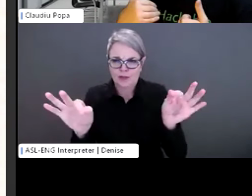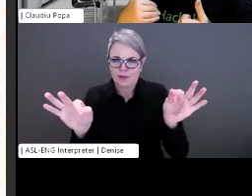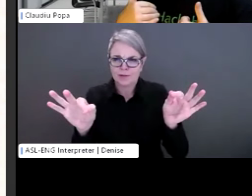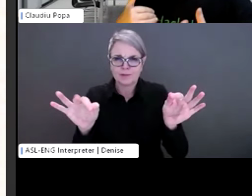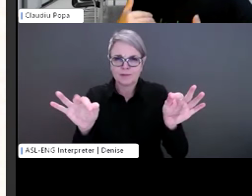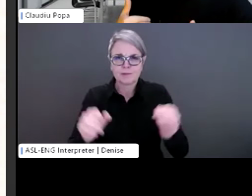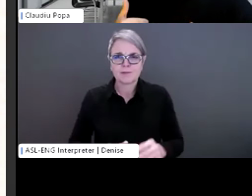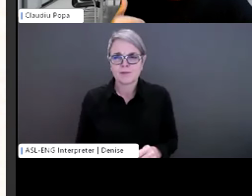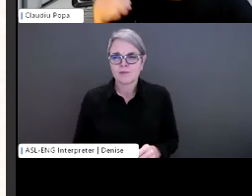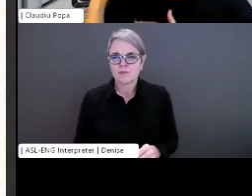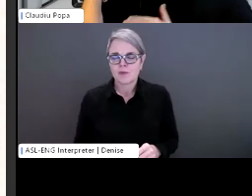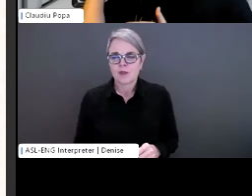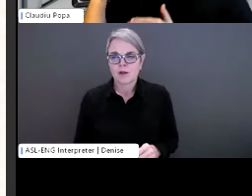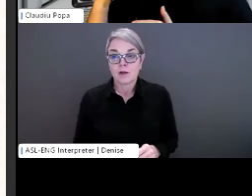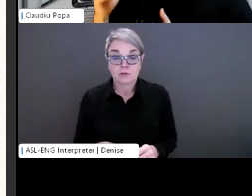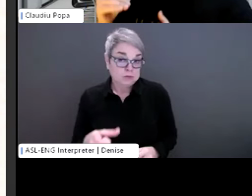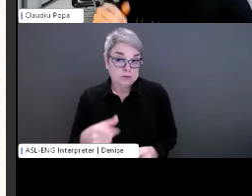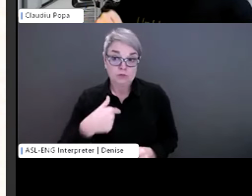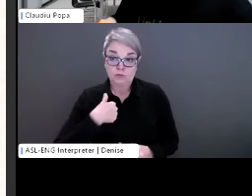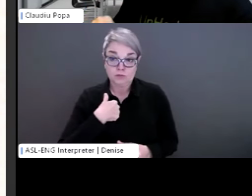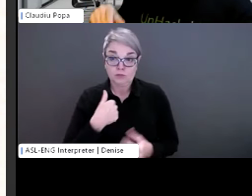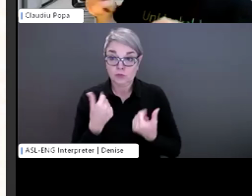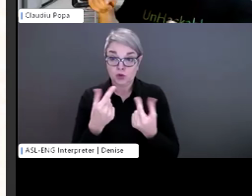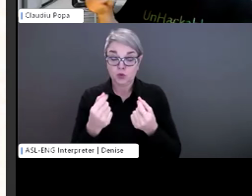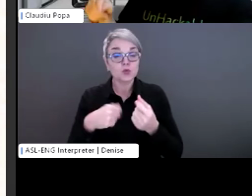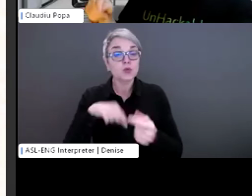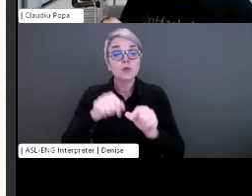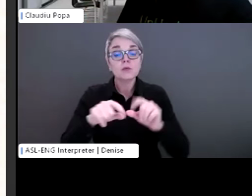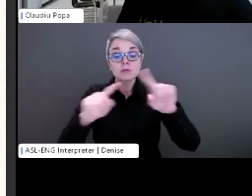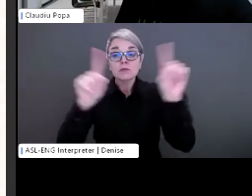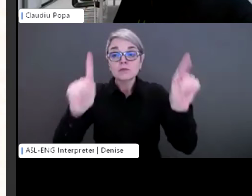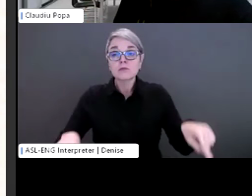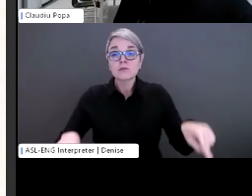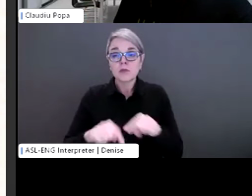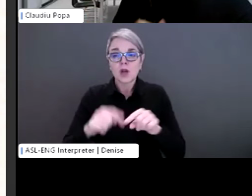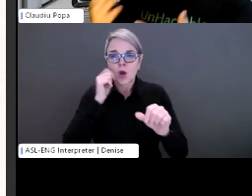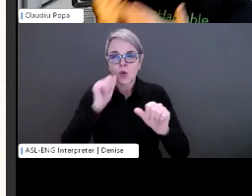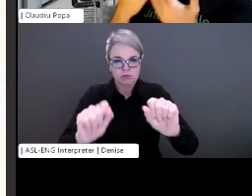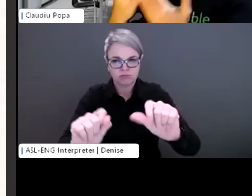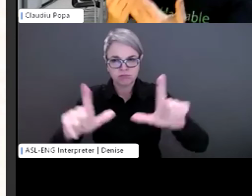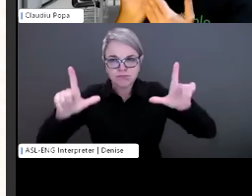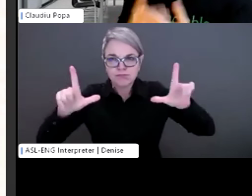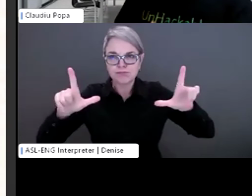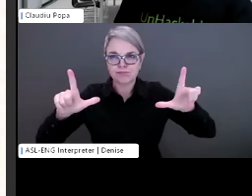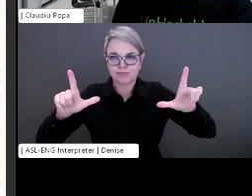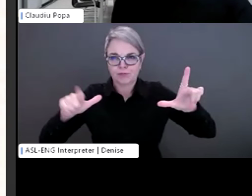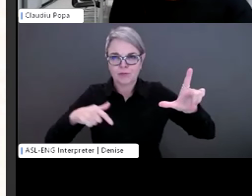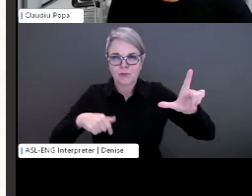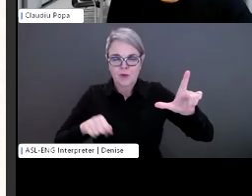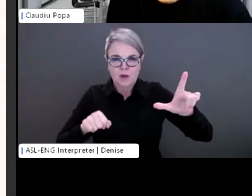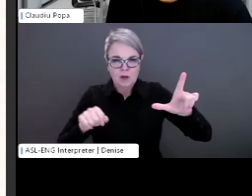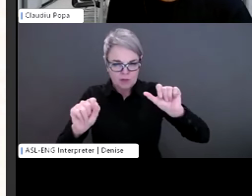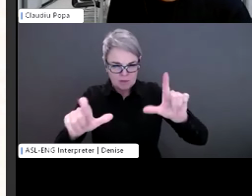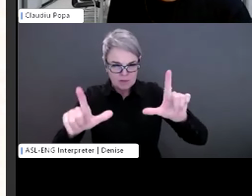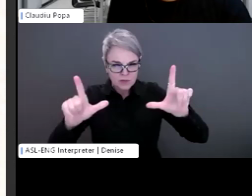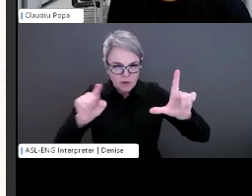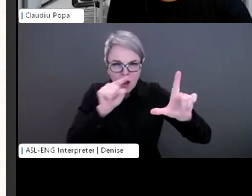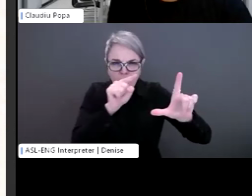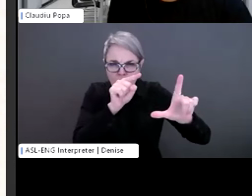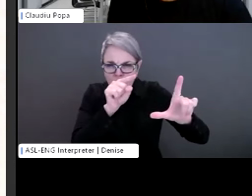I don't hesitate to zoom in to these things, right? So I'm constantly using the wheel on my mouse to zoom in and out